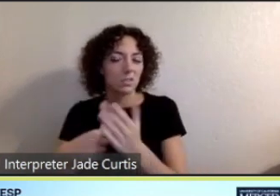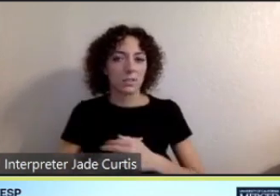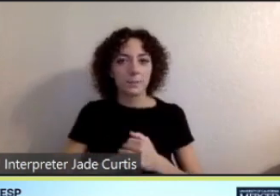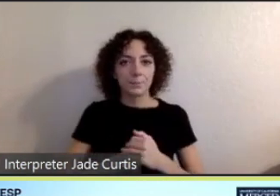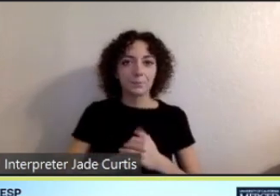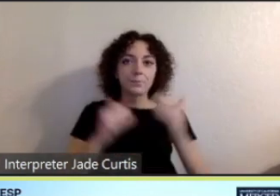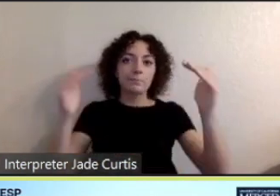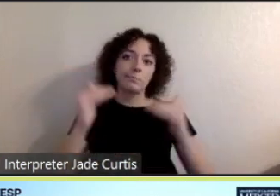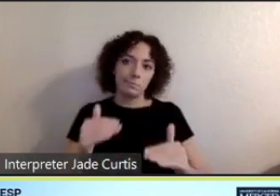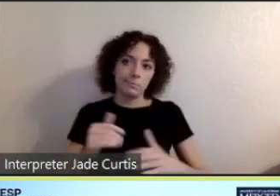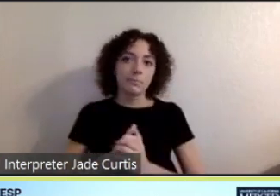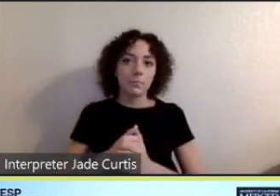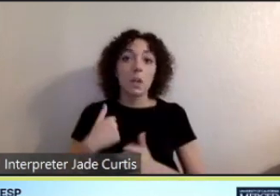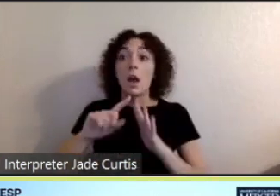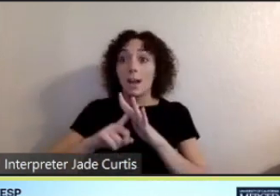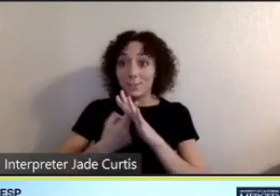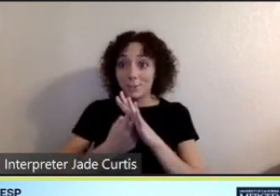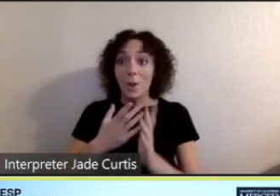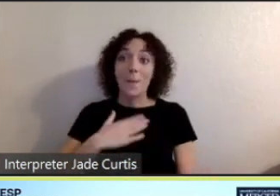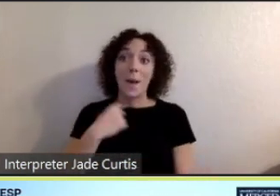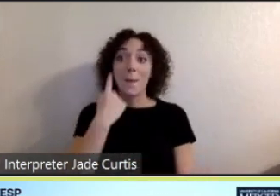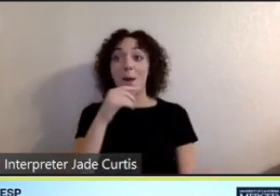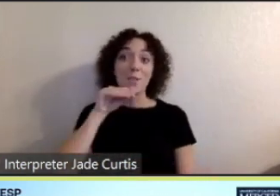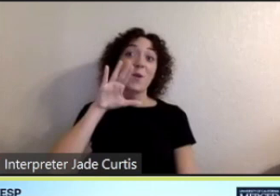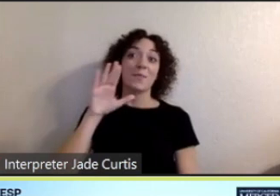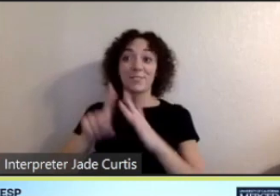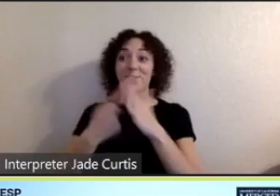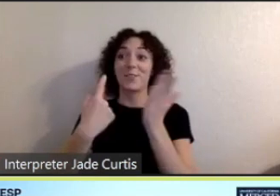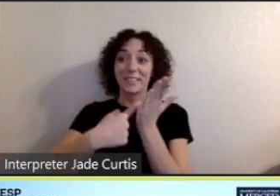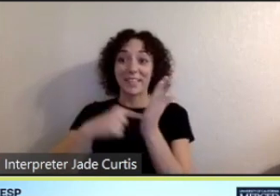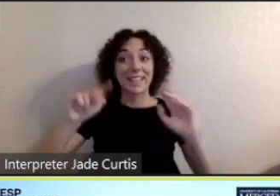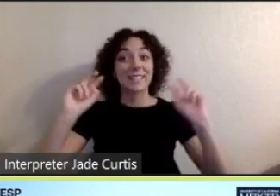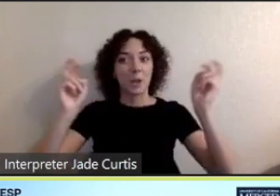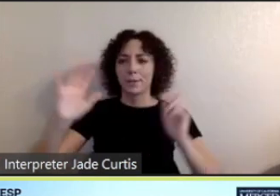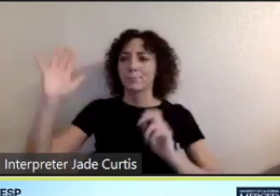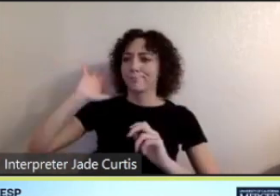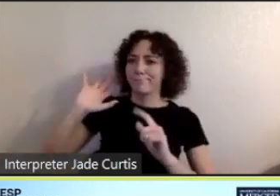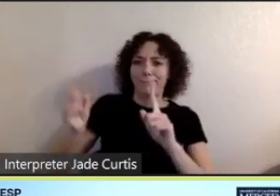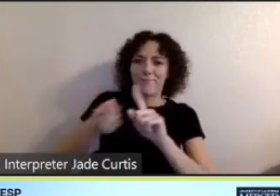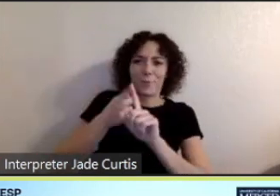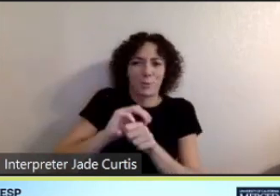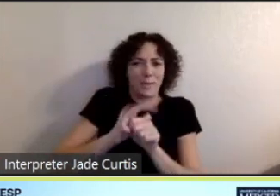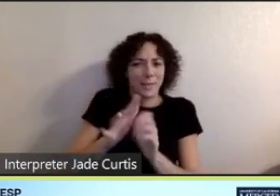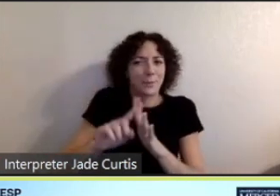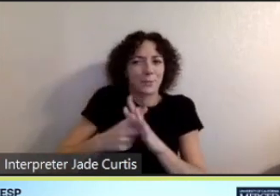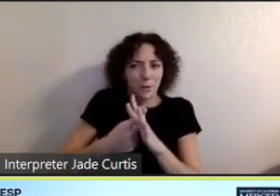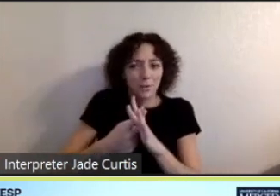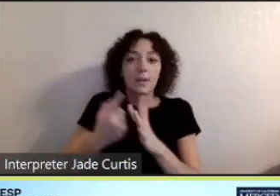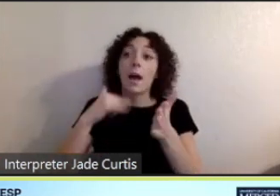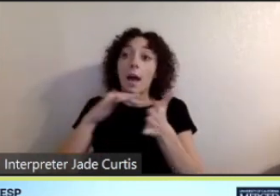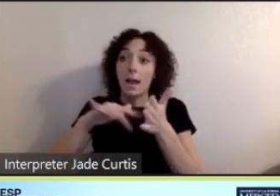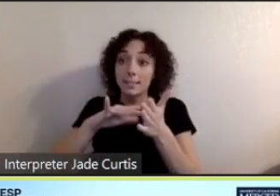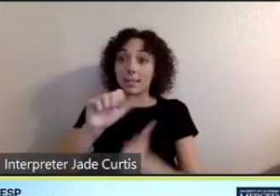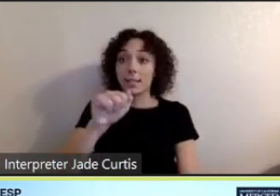So I started opening my mouth about this topic early on in the pandemic because I've studied airborne transmission of